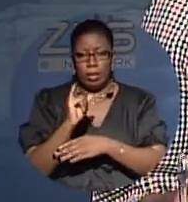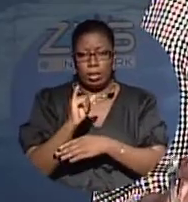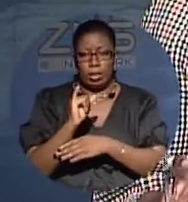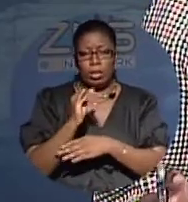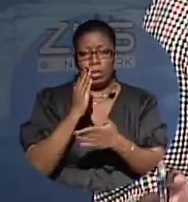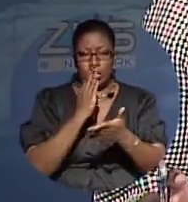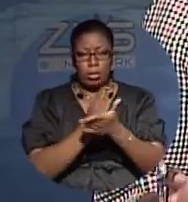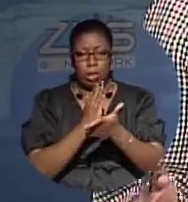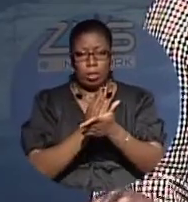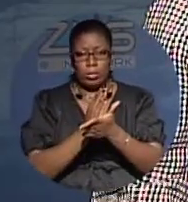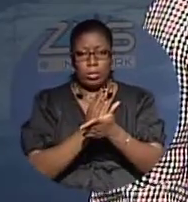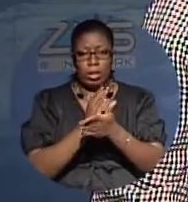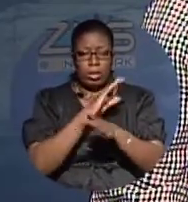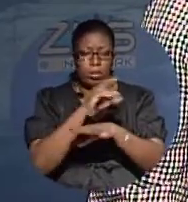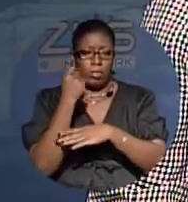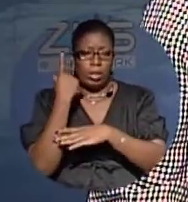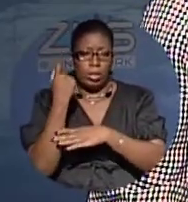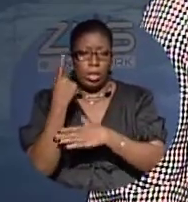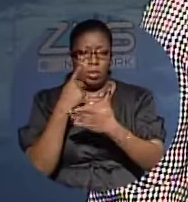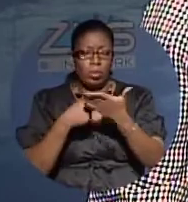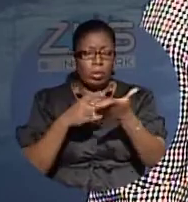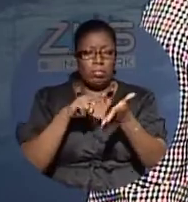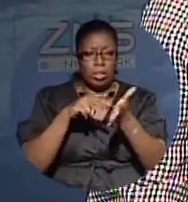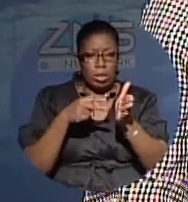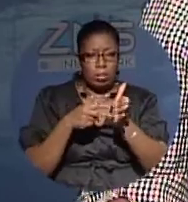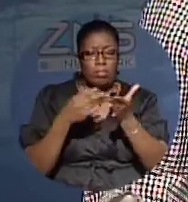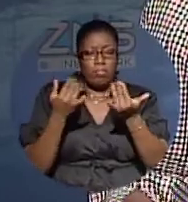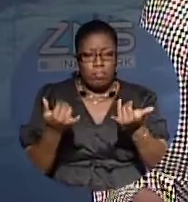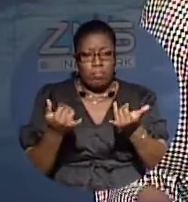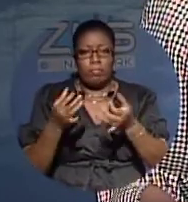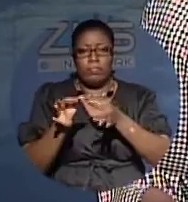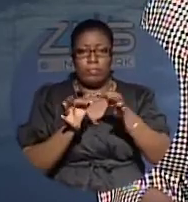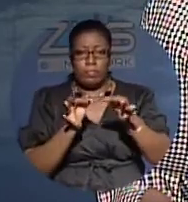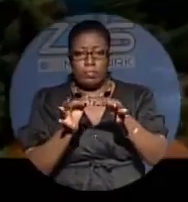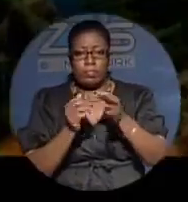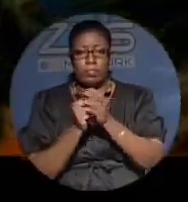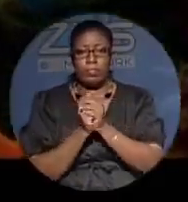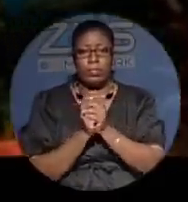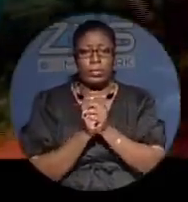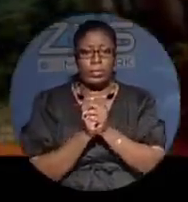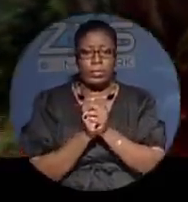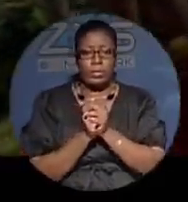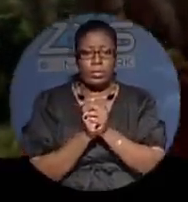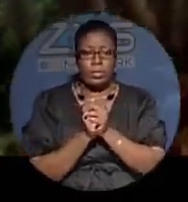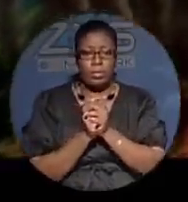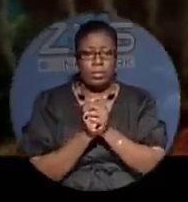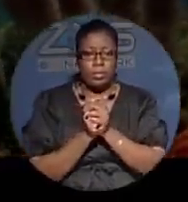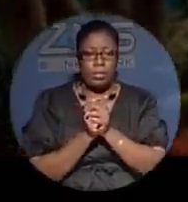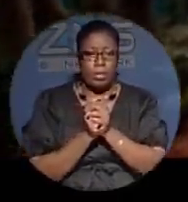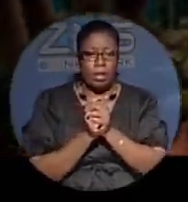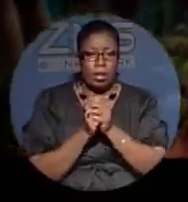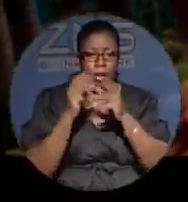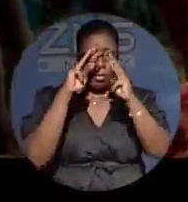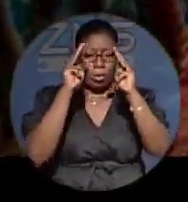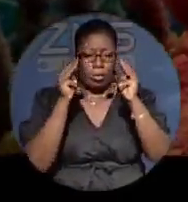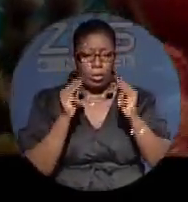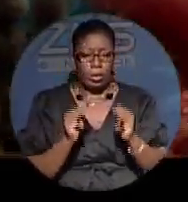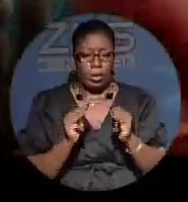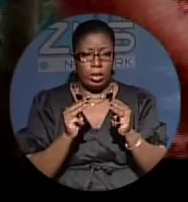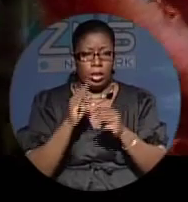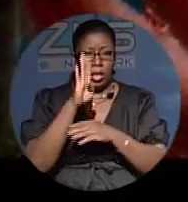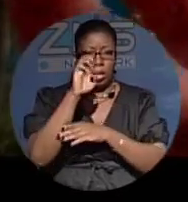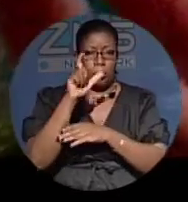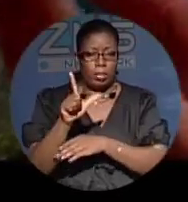understand what all that means, Altavi's Munnings explains in this report. The Antiquities, Monuments and Museums Amendment